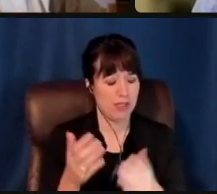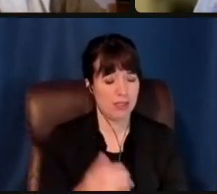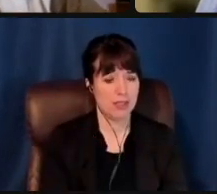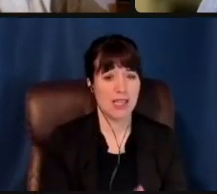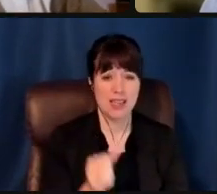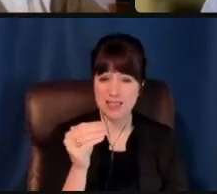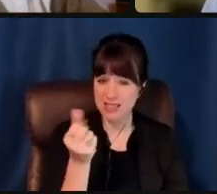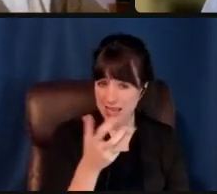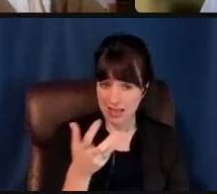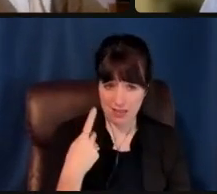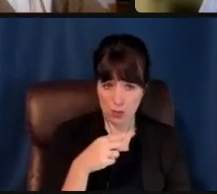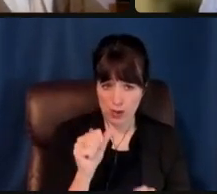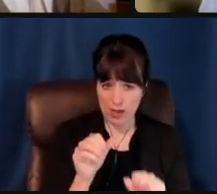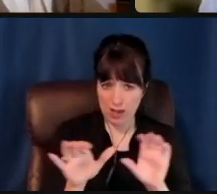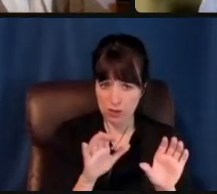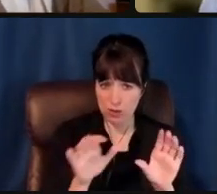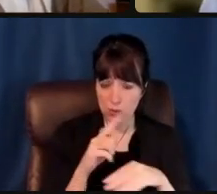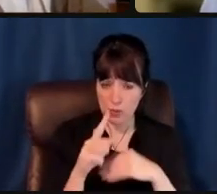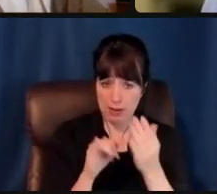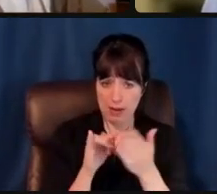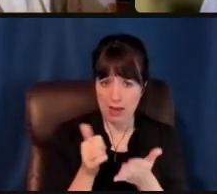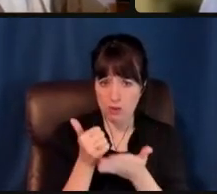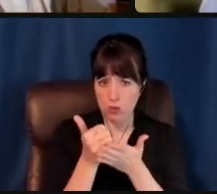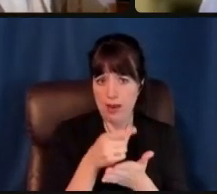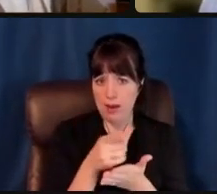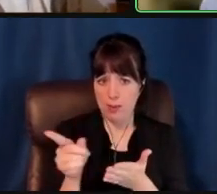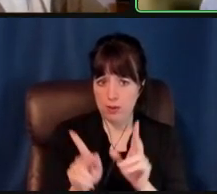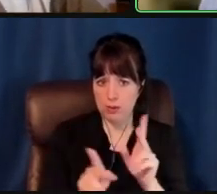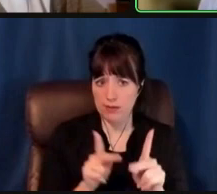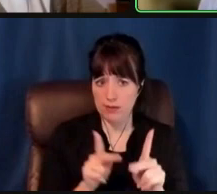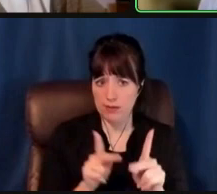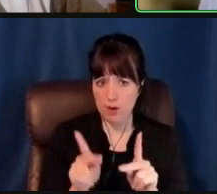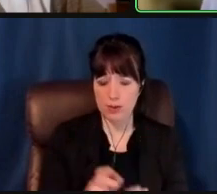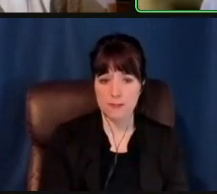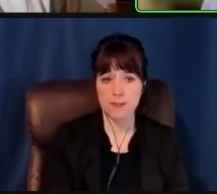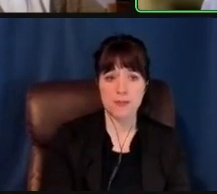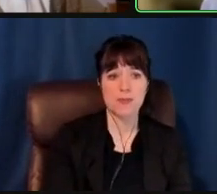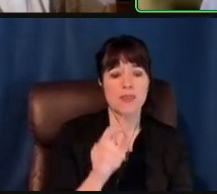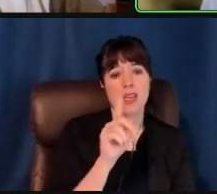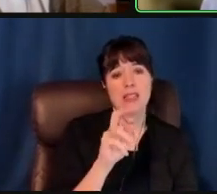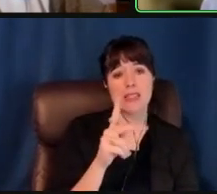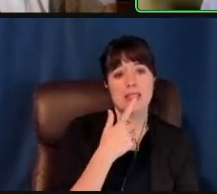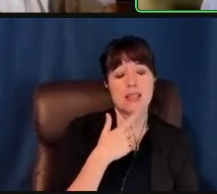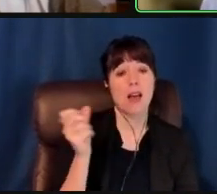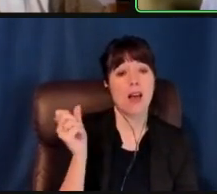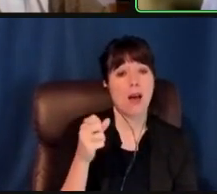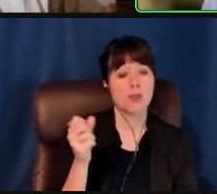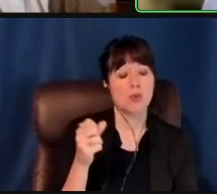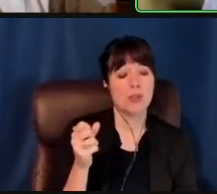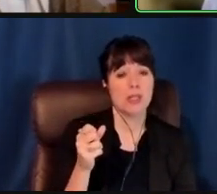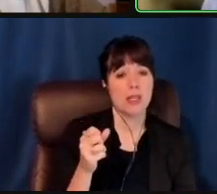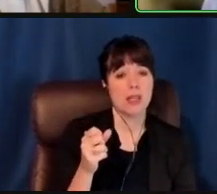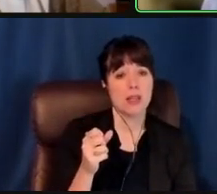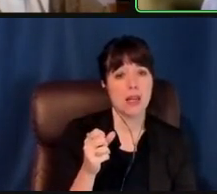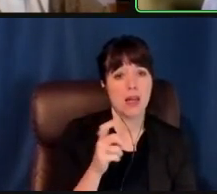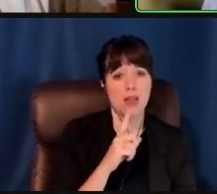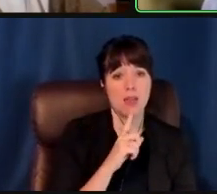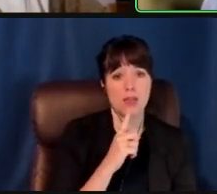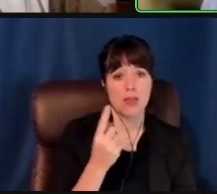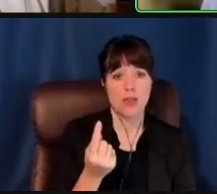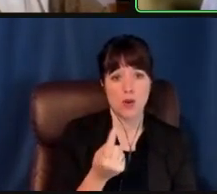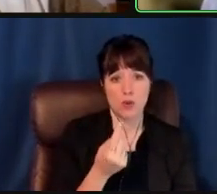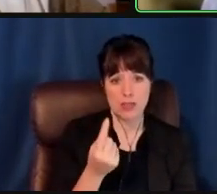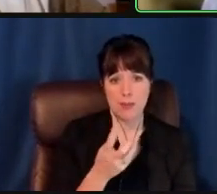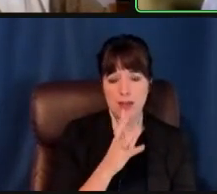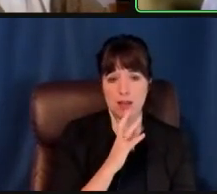is there anything we can do about that to help these folks? Absolutely. Actually, there is something that I